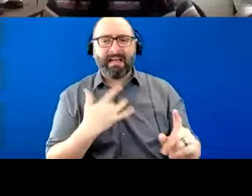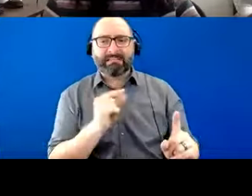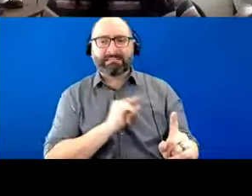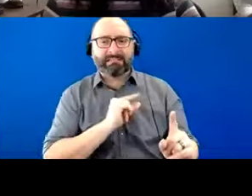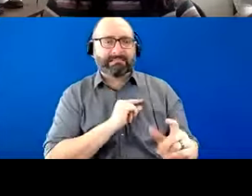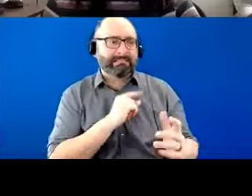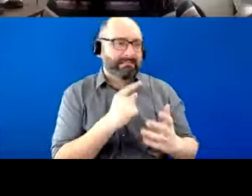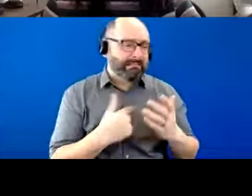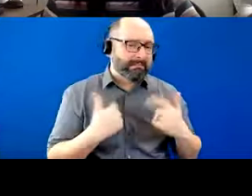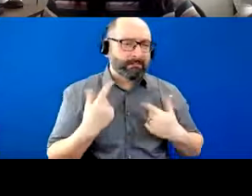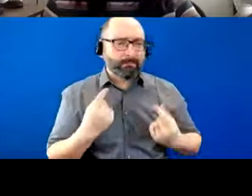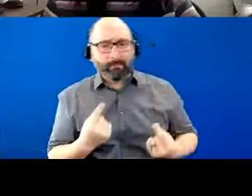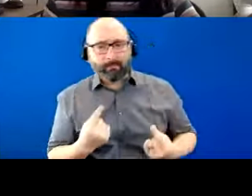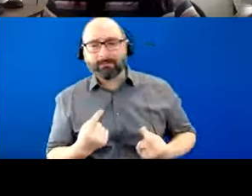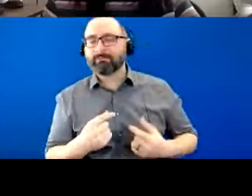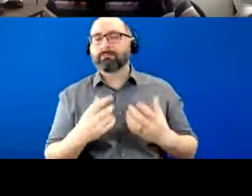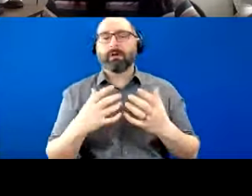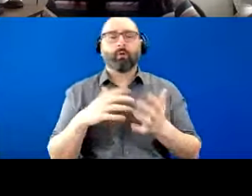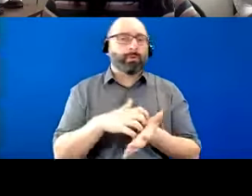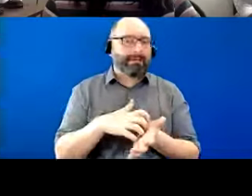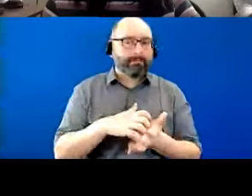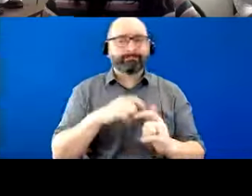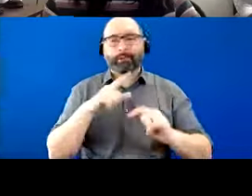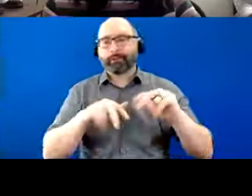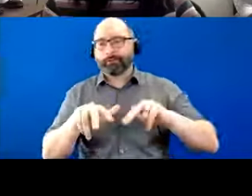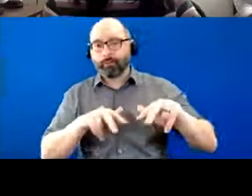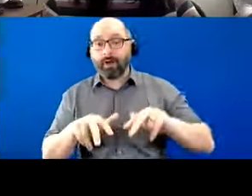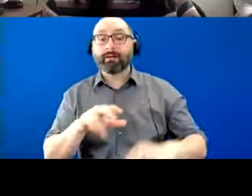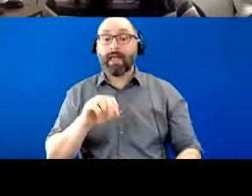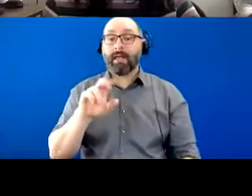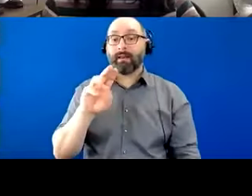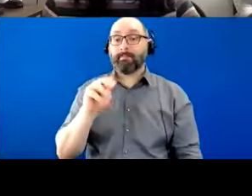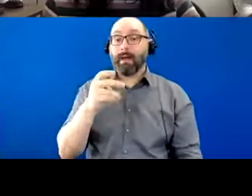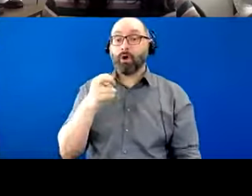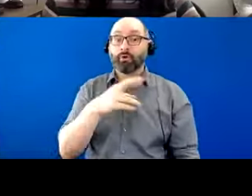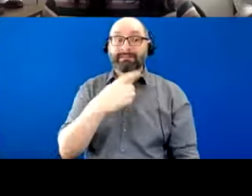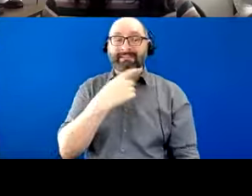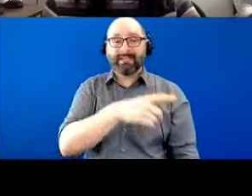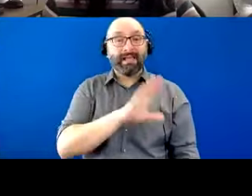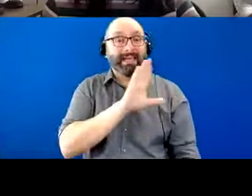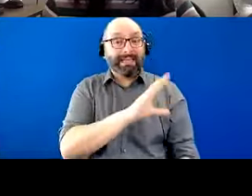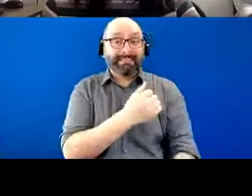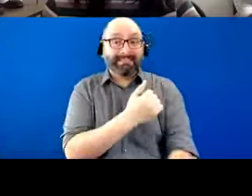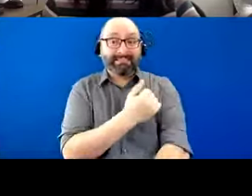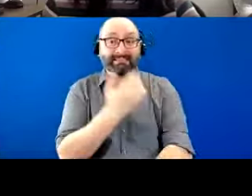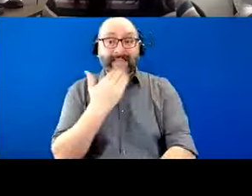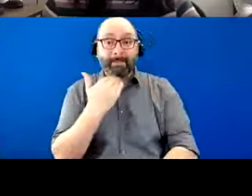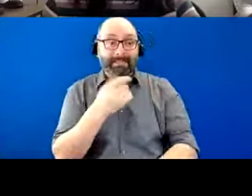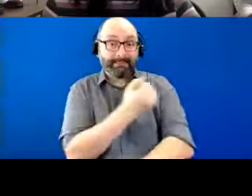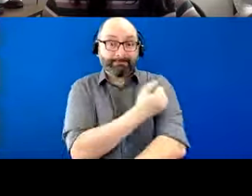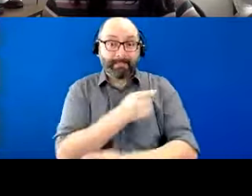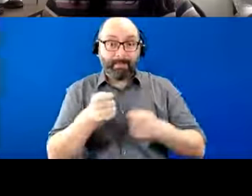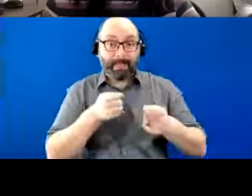lot weaker. He was unable to walk. And again, like Mahnoor said, his diabetes management was pretty complex. So I